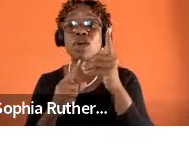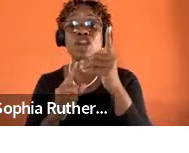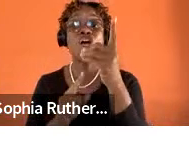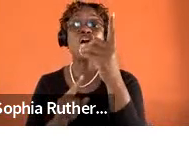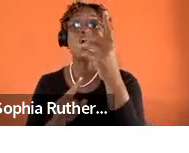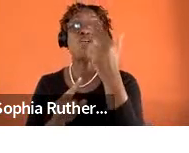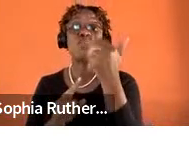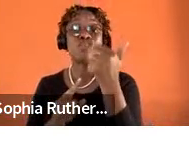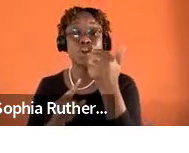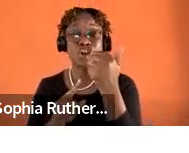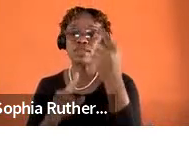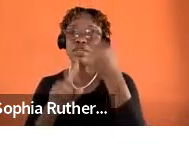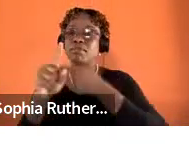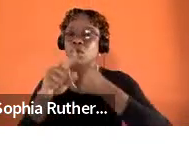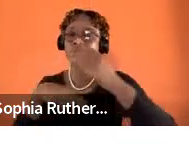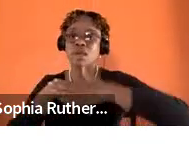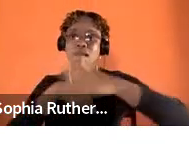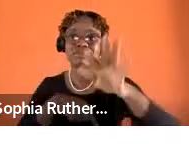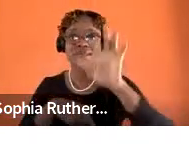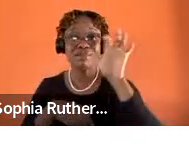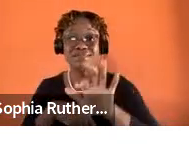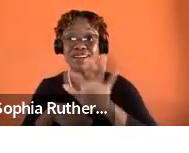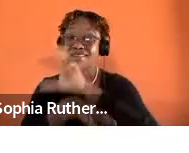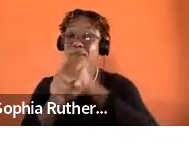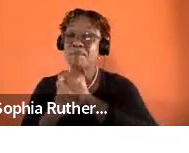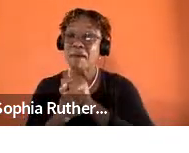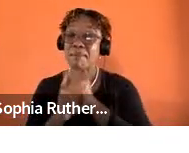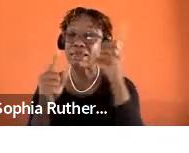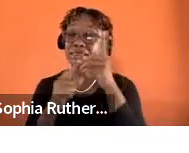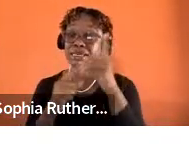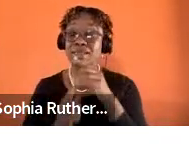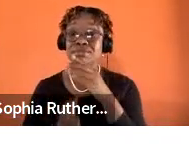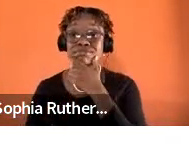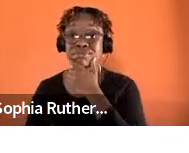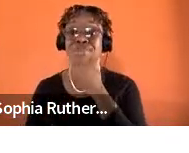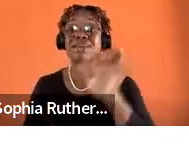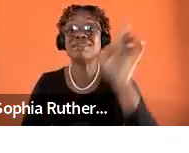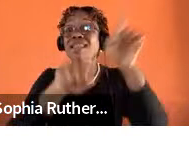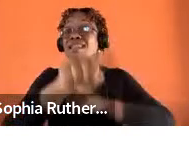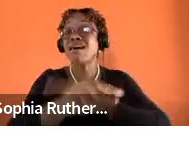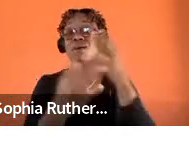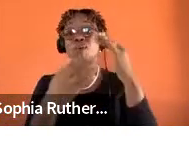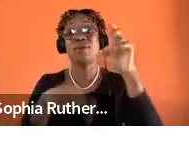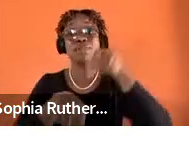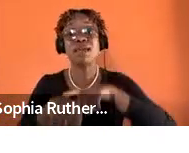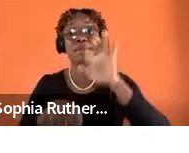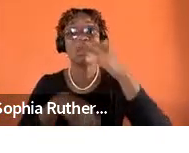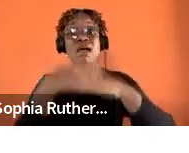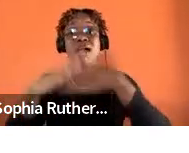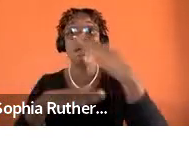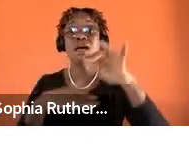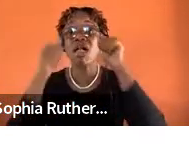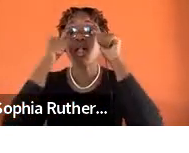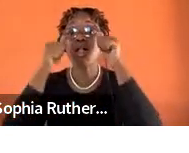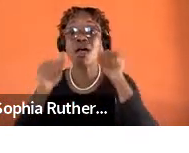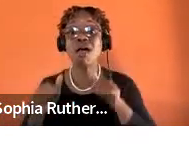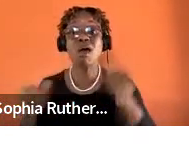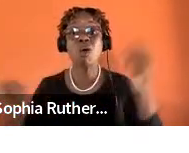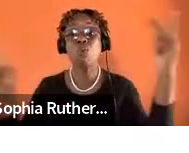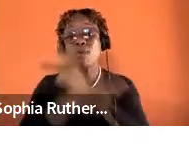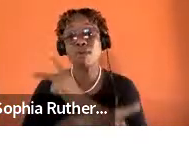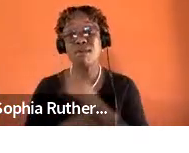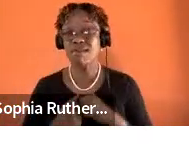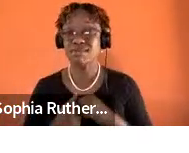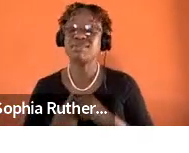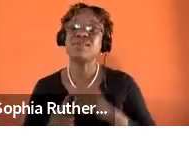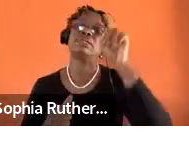1-3. And of course, those long wait times could lead to worsened conditions. So something needs to be done